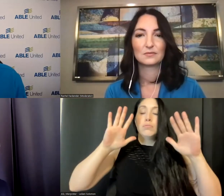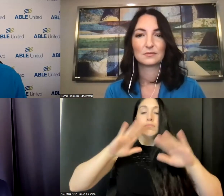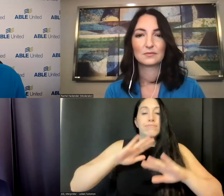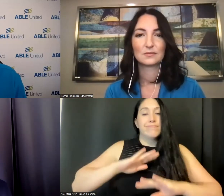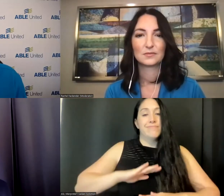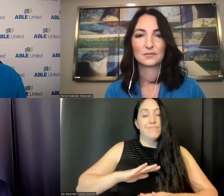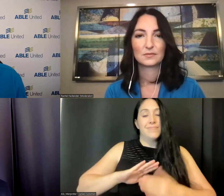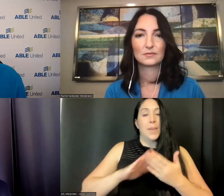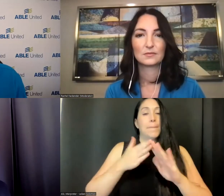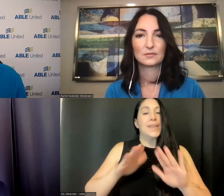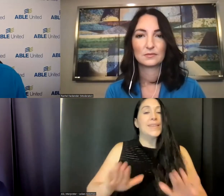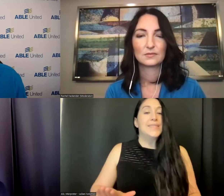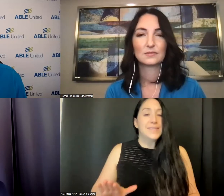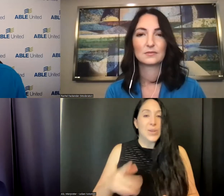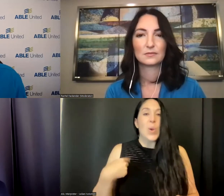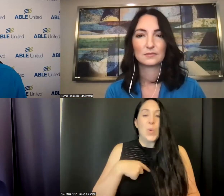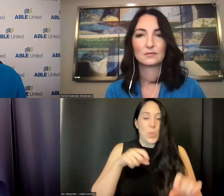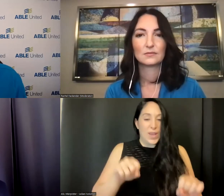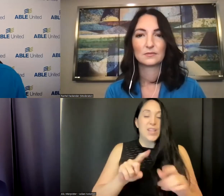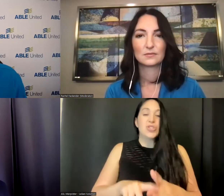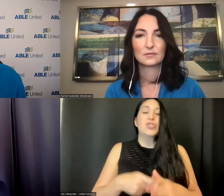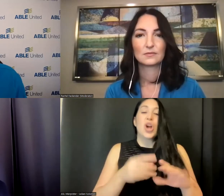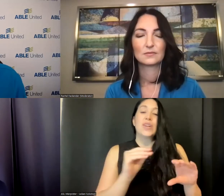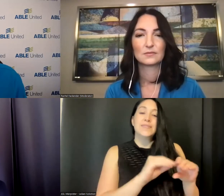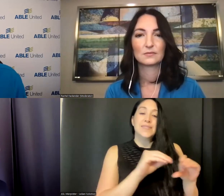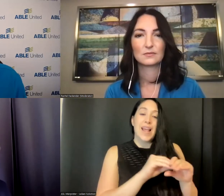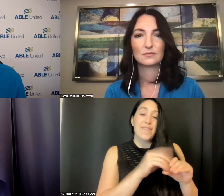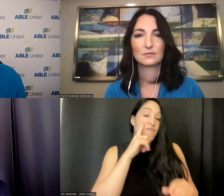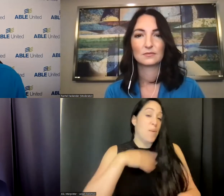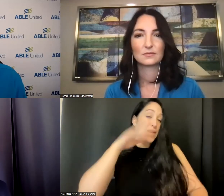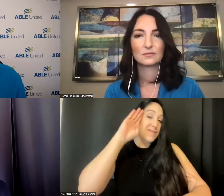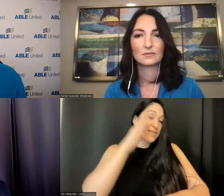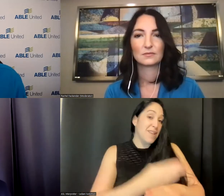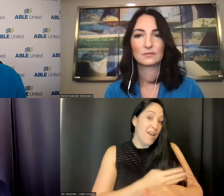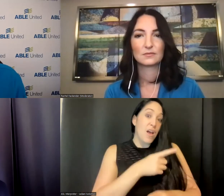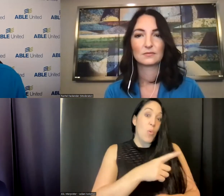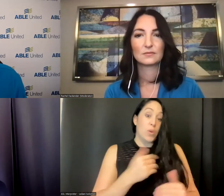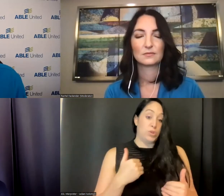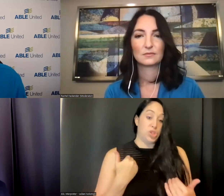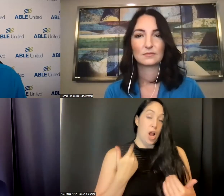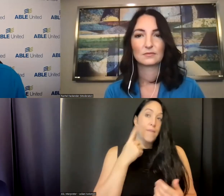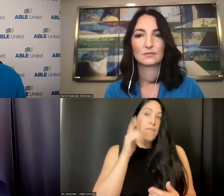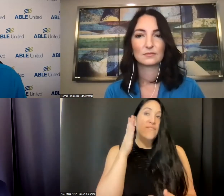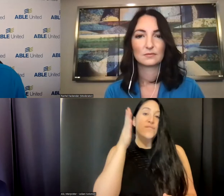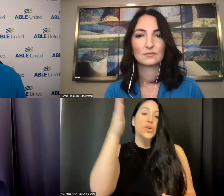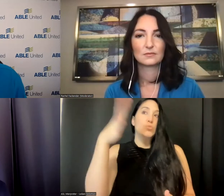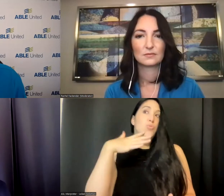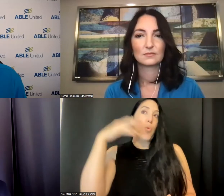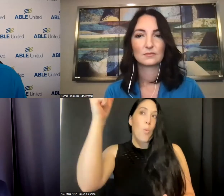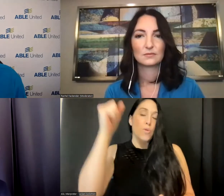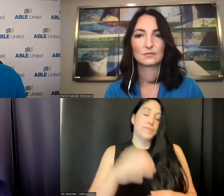when Sean was younger for whatever he might need as he got older. After we opened his ABLE account, he had an